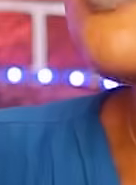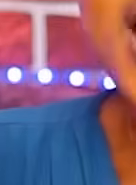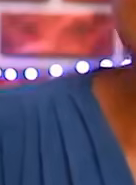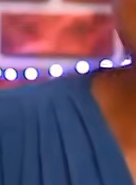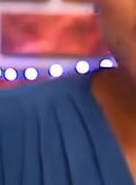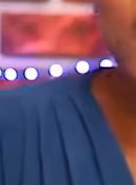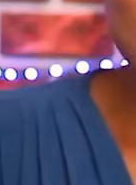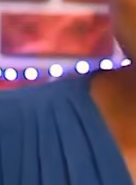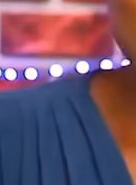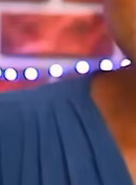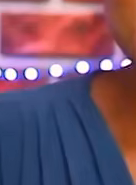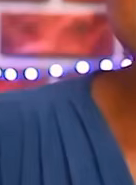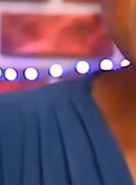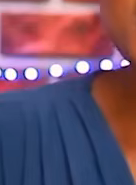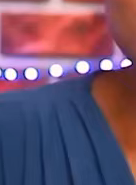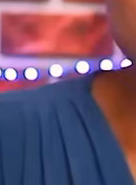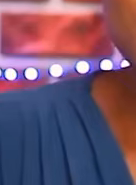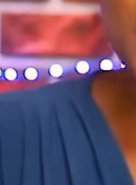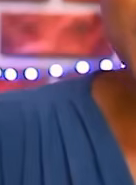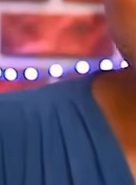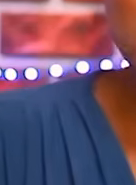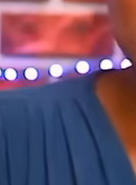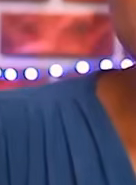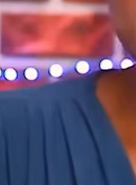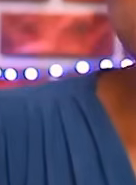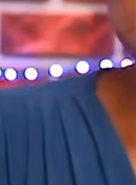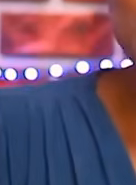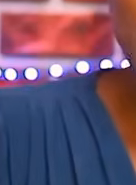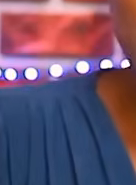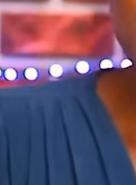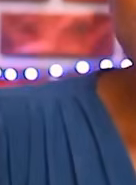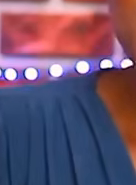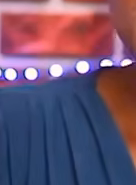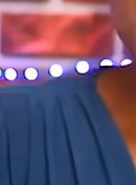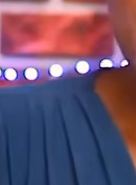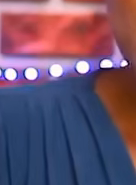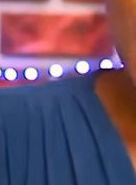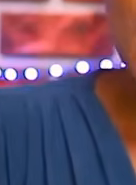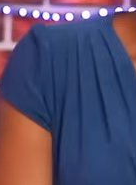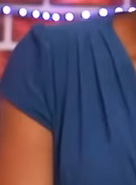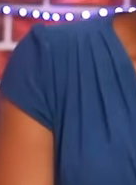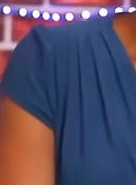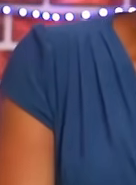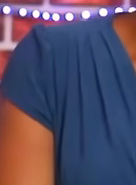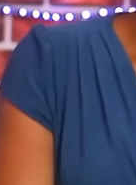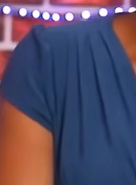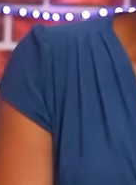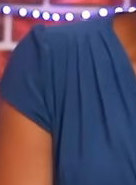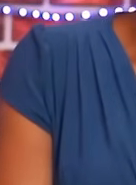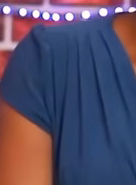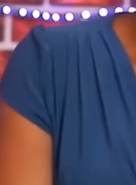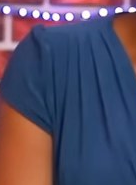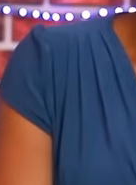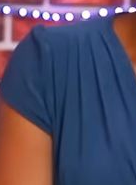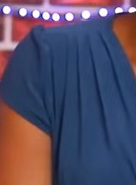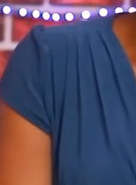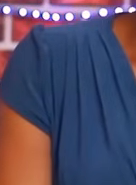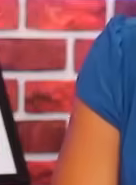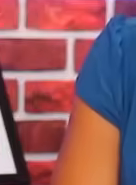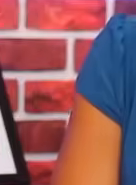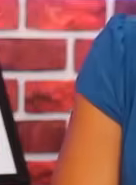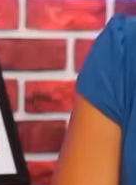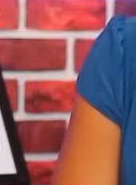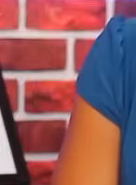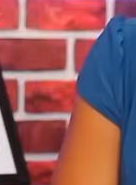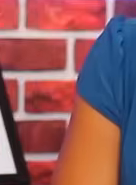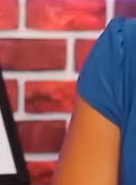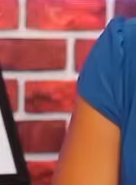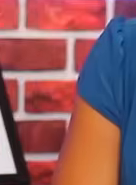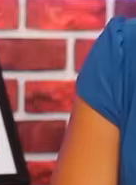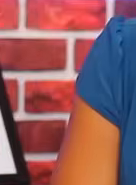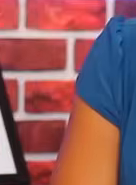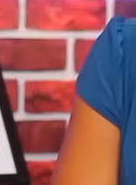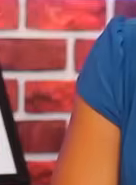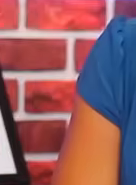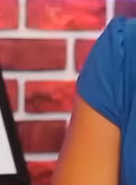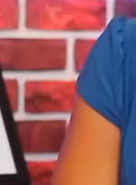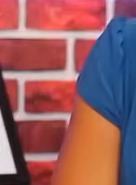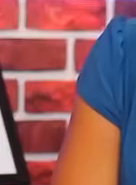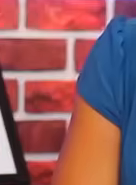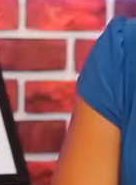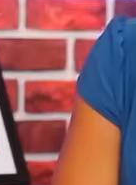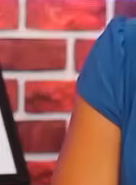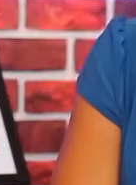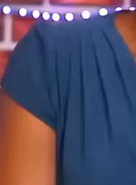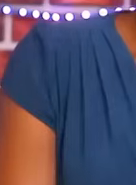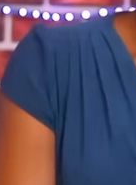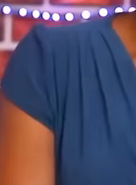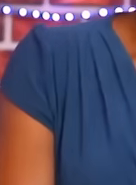be beer will be ara. The hearness of a fire number, your bet swell, your beba, your border form, come on, and you will be doing common at the old